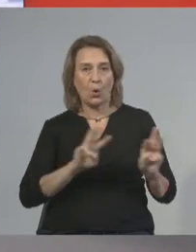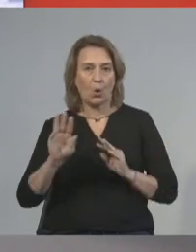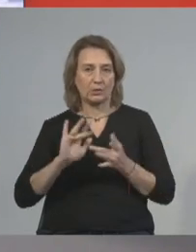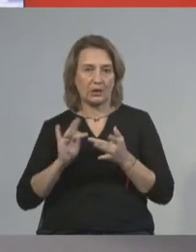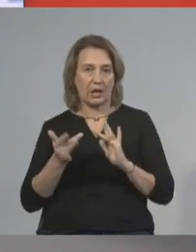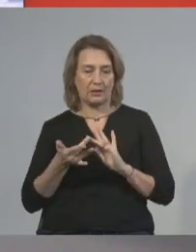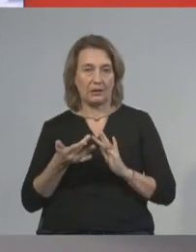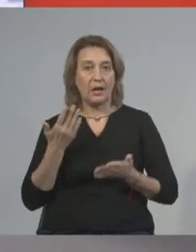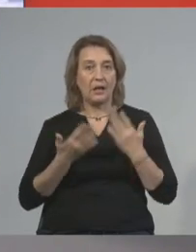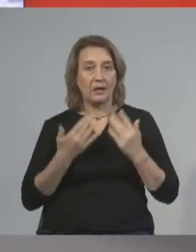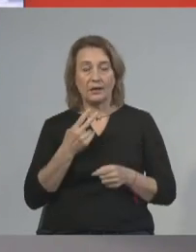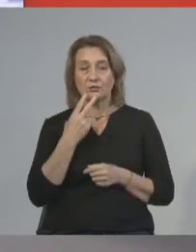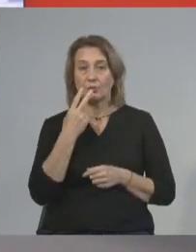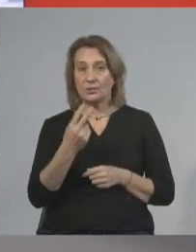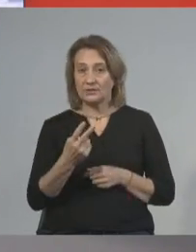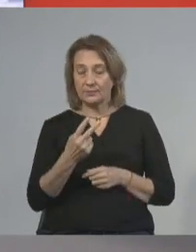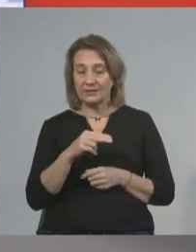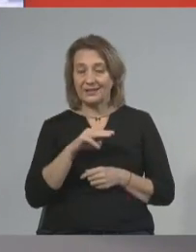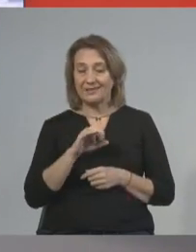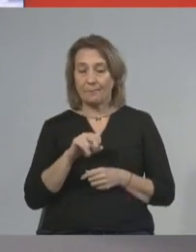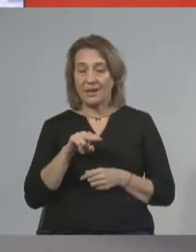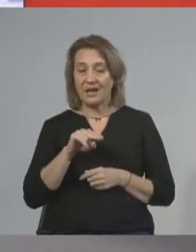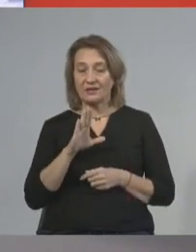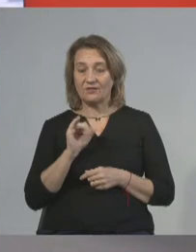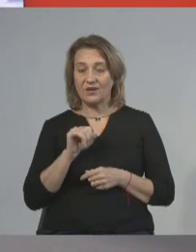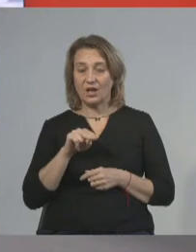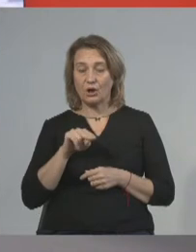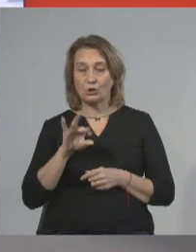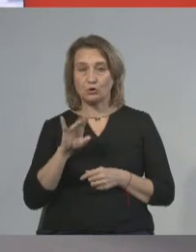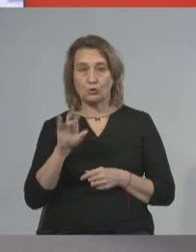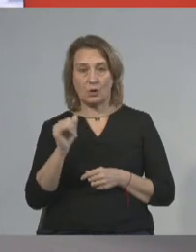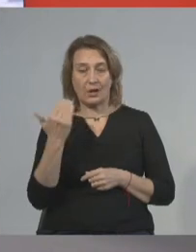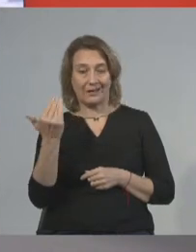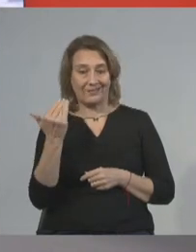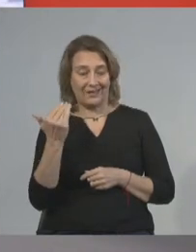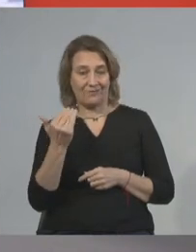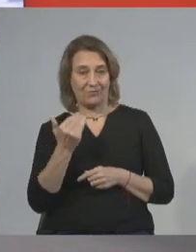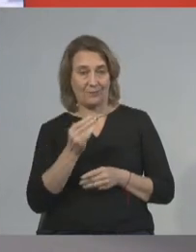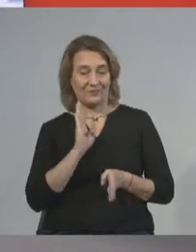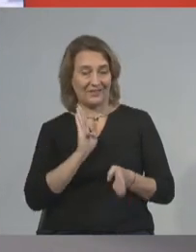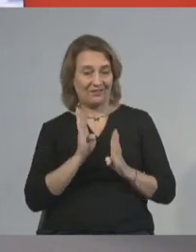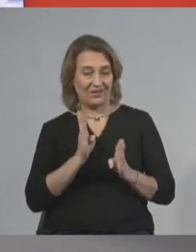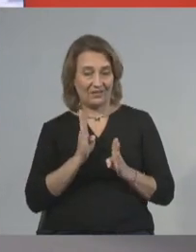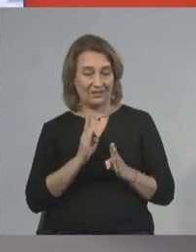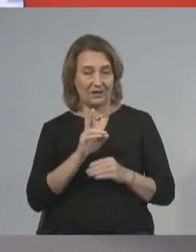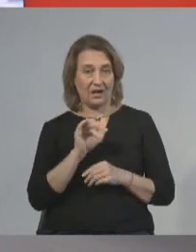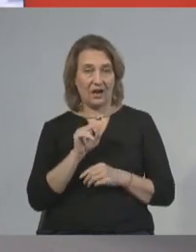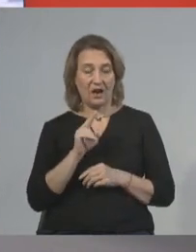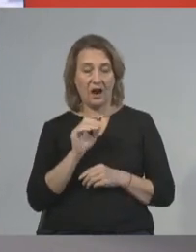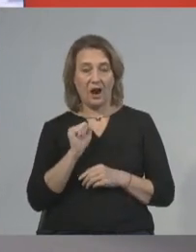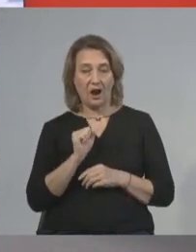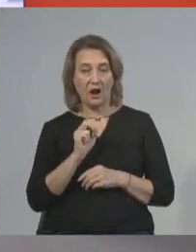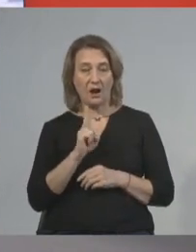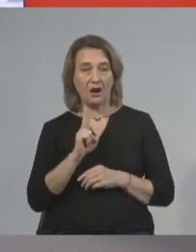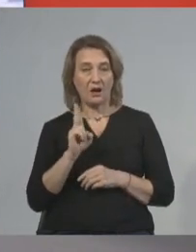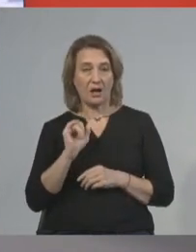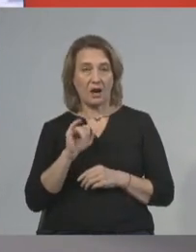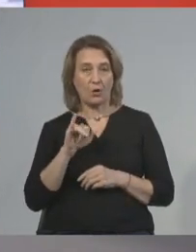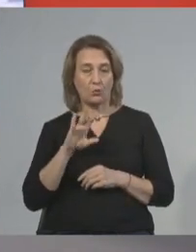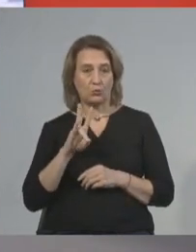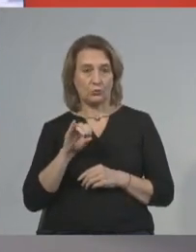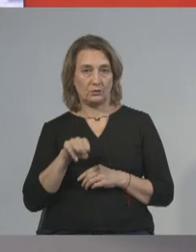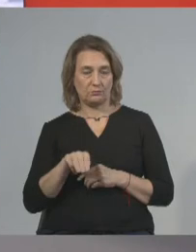online if you take a look at viktor madwachuk and his twitter account